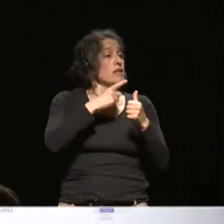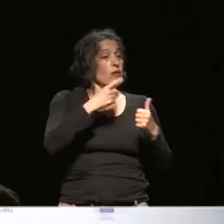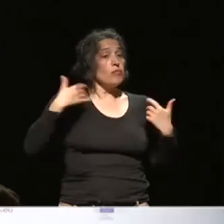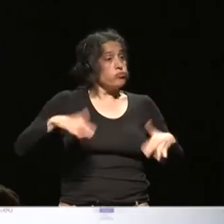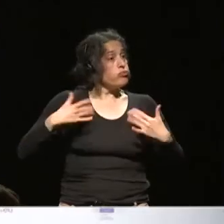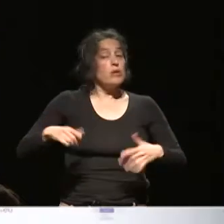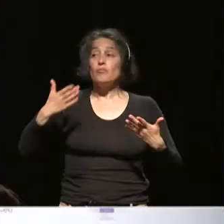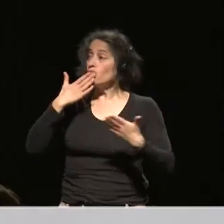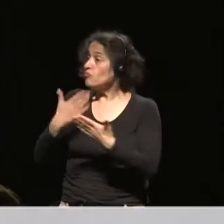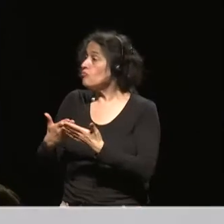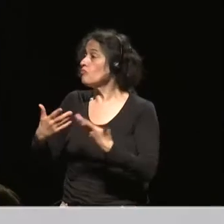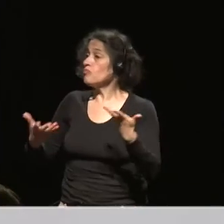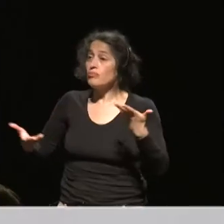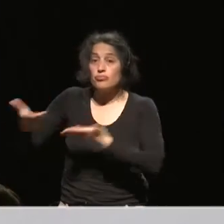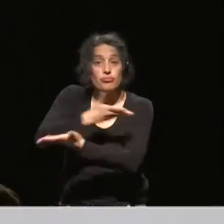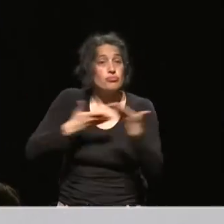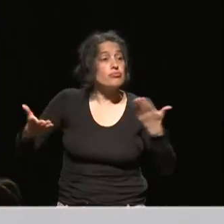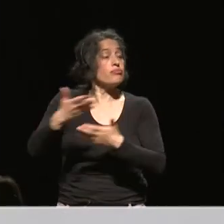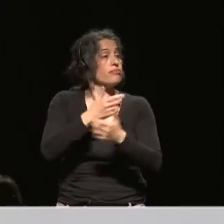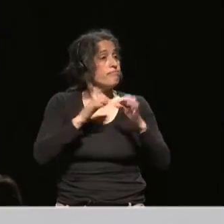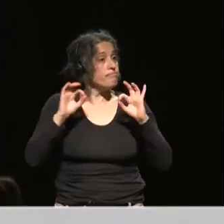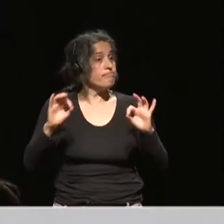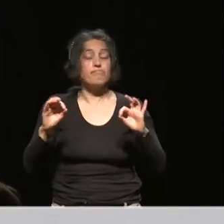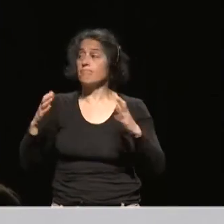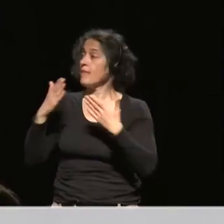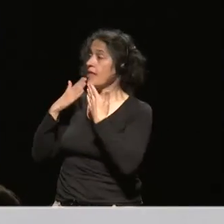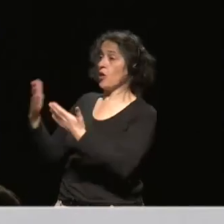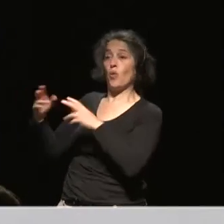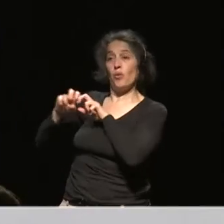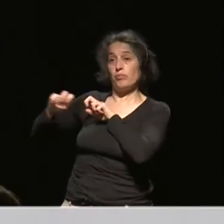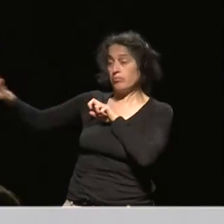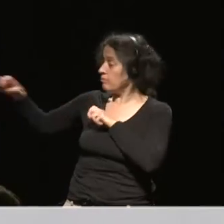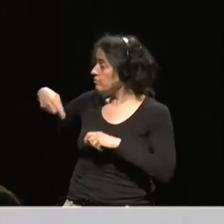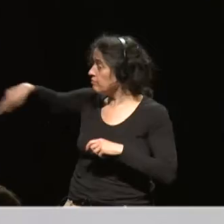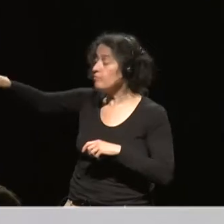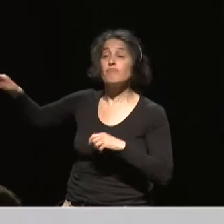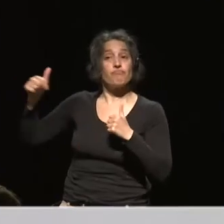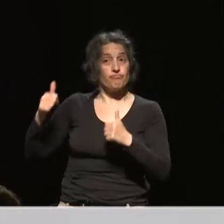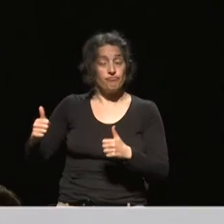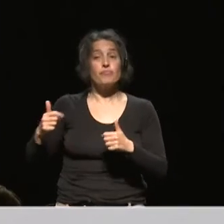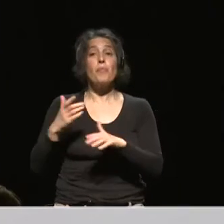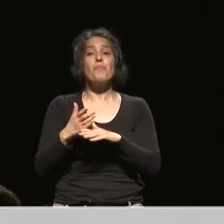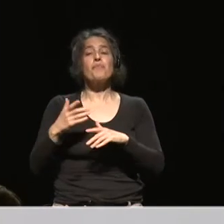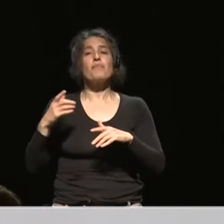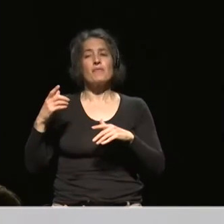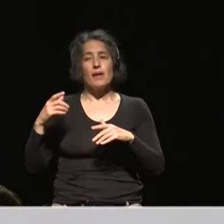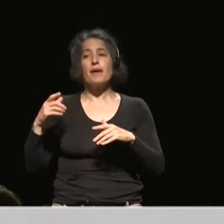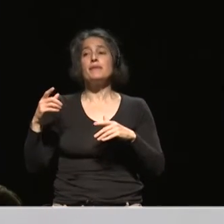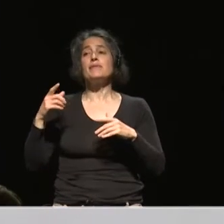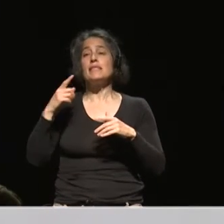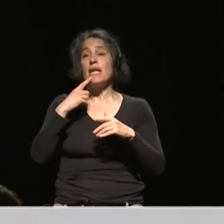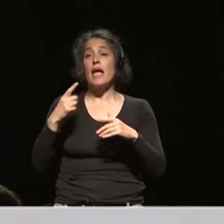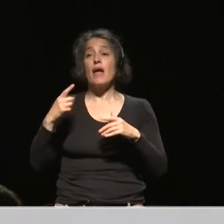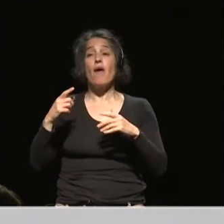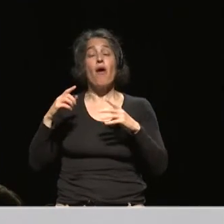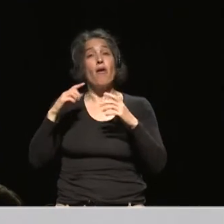I wish to thank all the panelists. They've pointed out, especially in the second part of the discussion, many